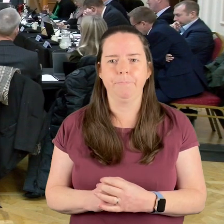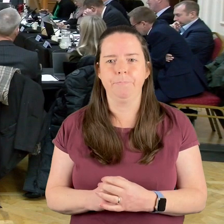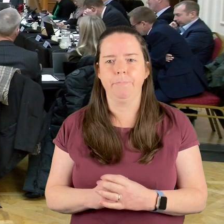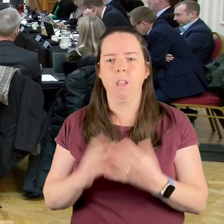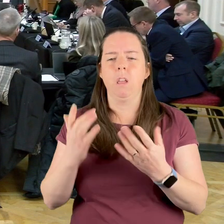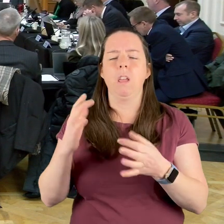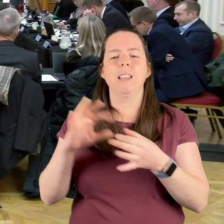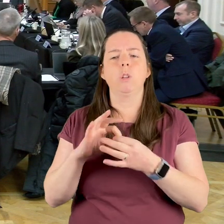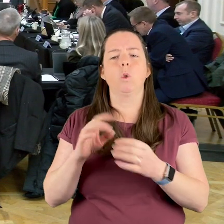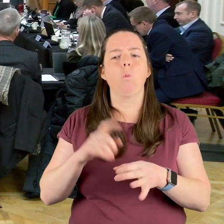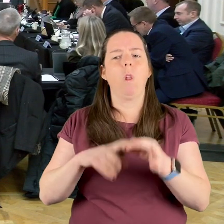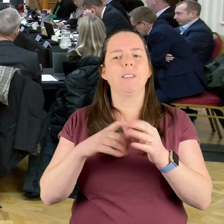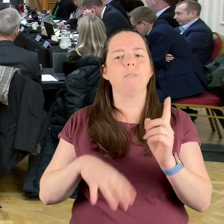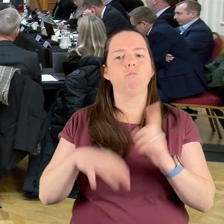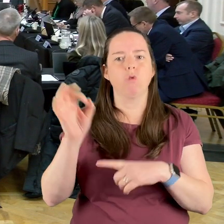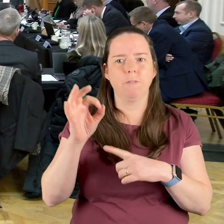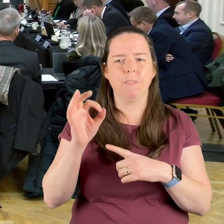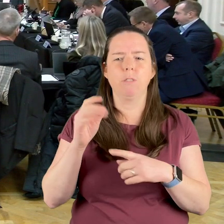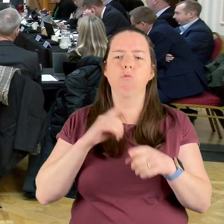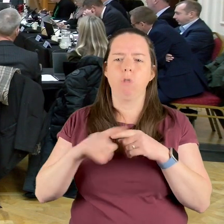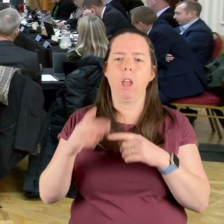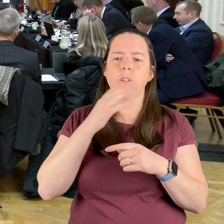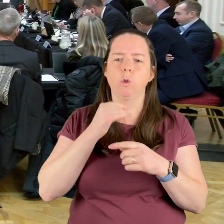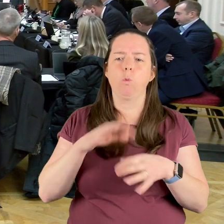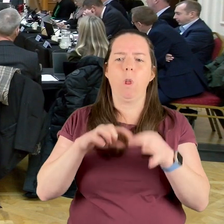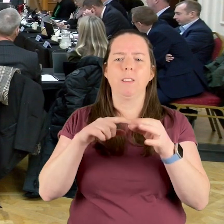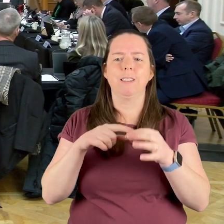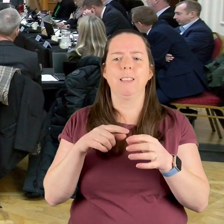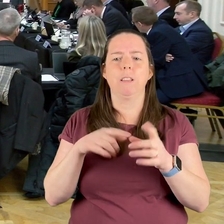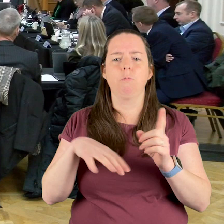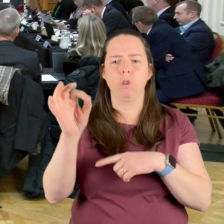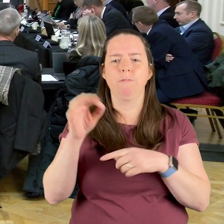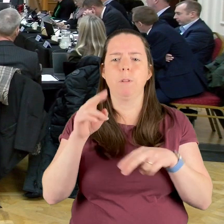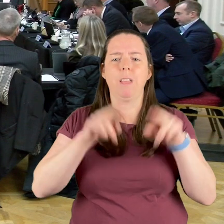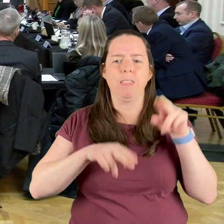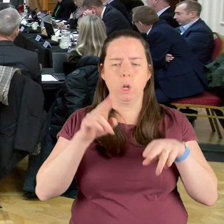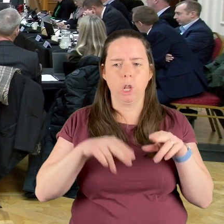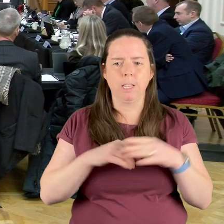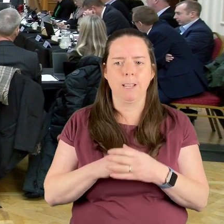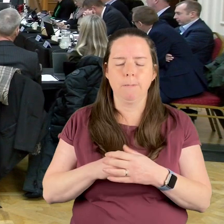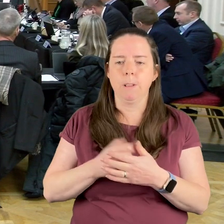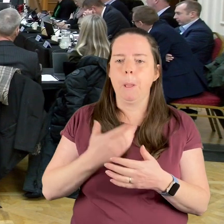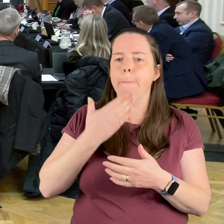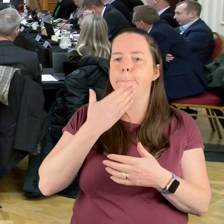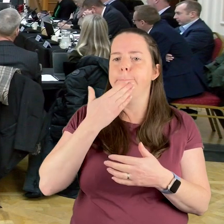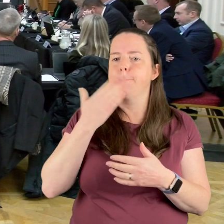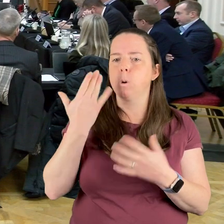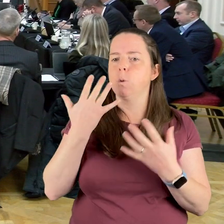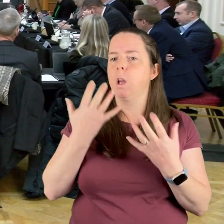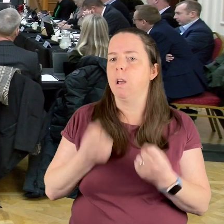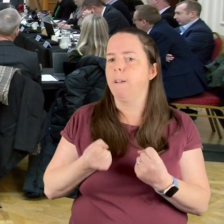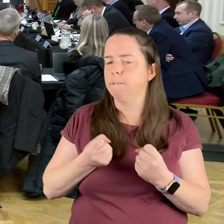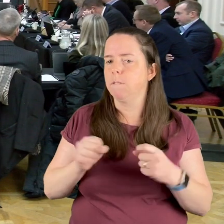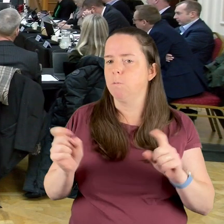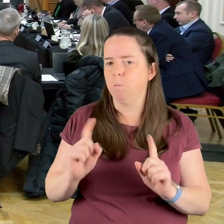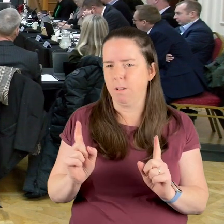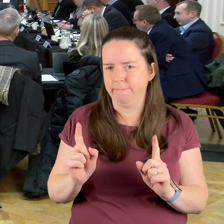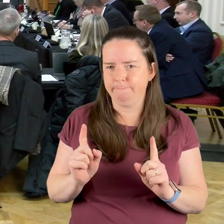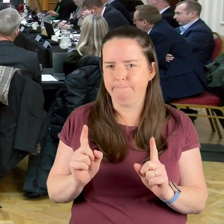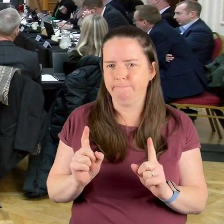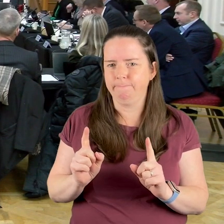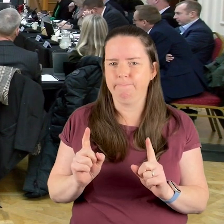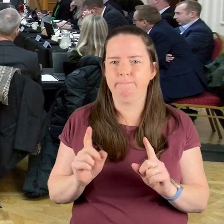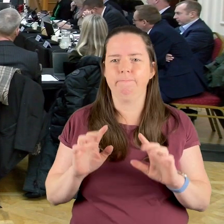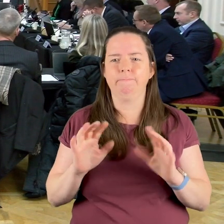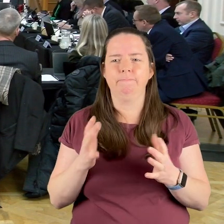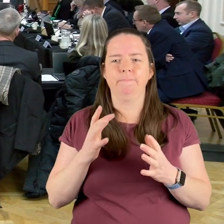are hot on it every time we meet. Just in terms of quality improvement, we do try and use quality improvement